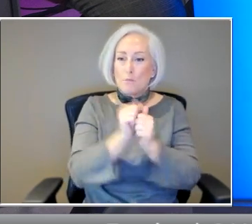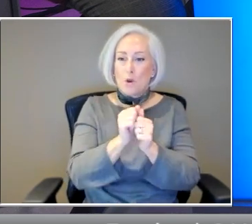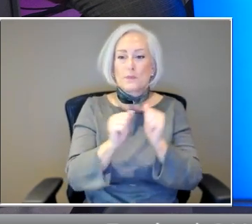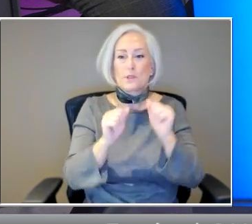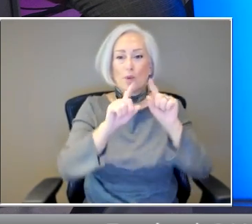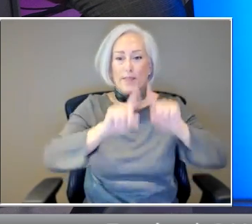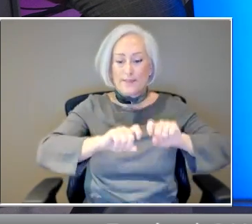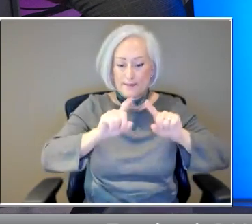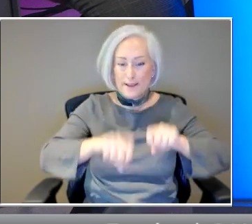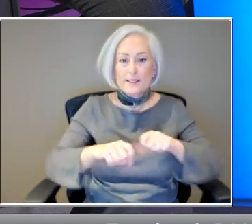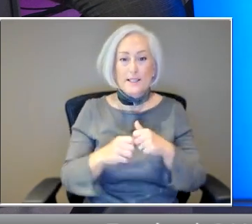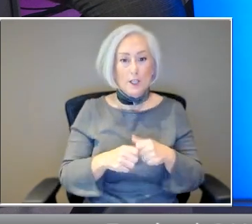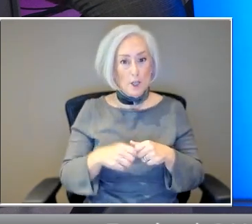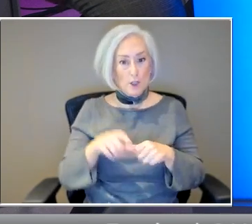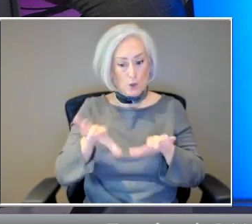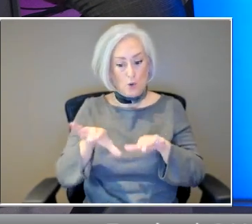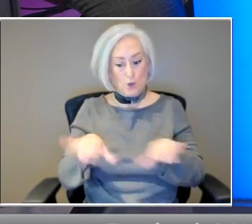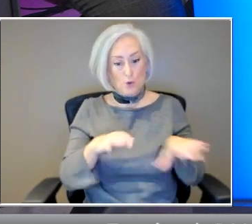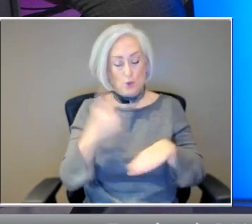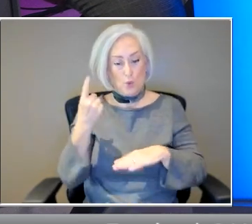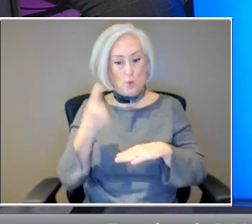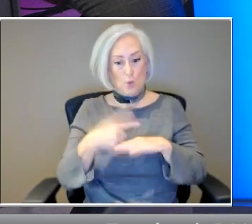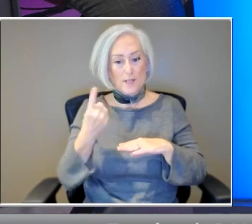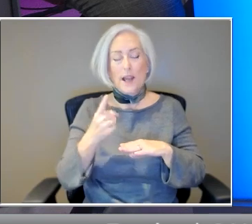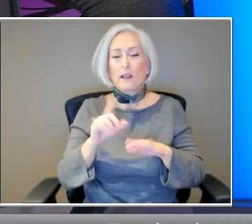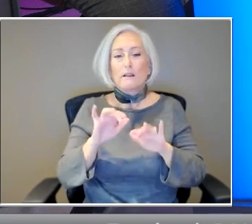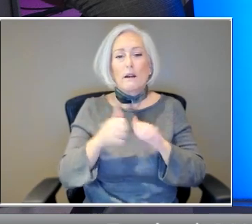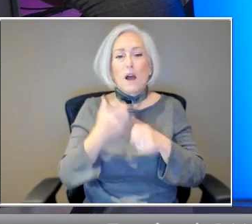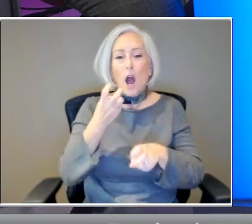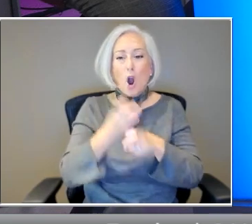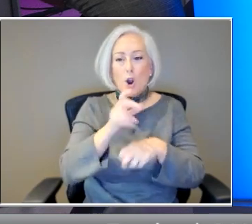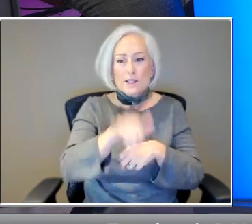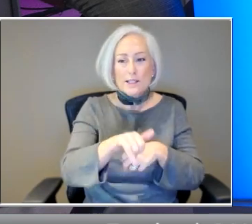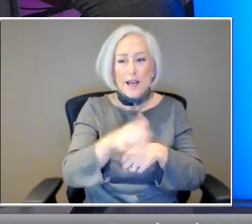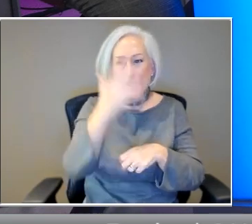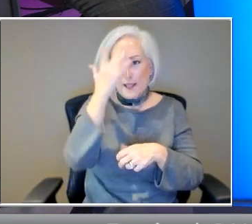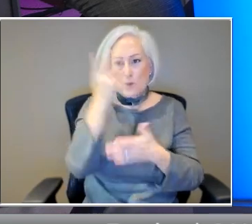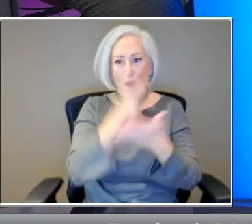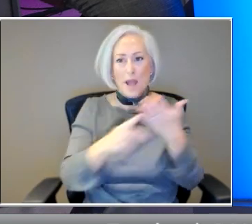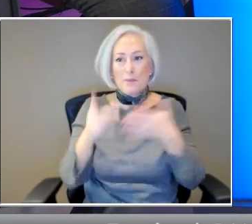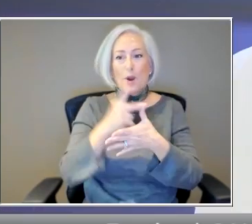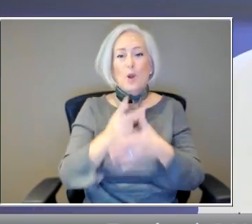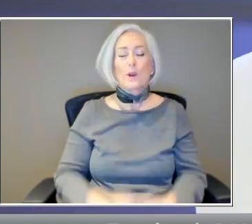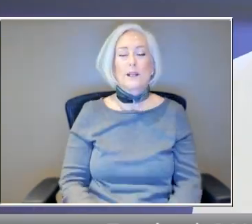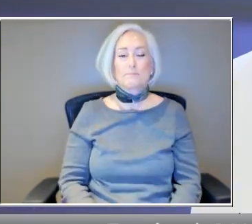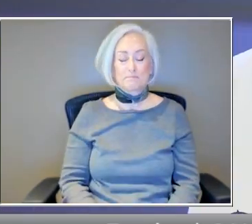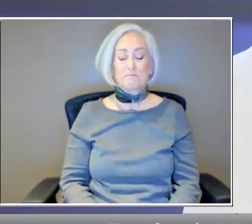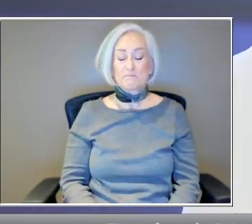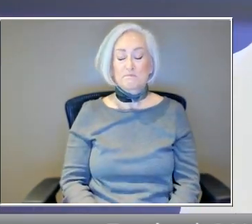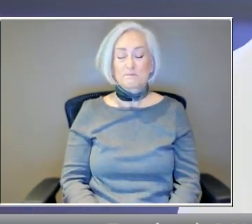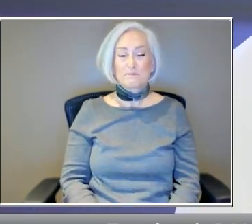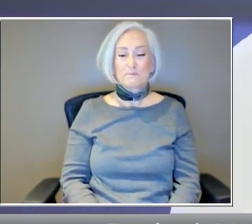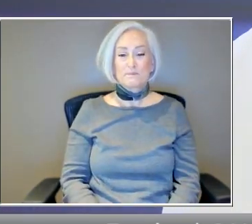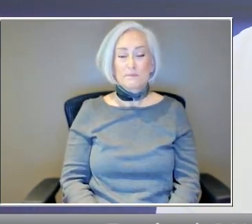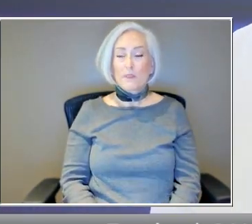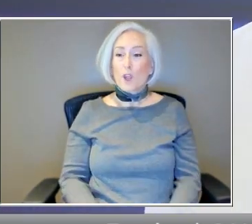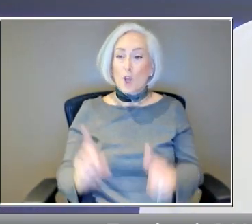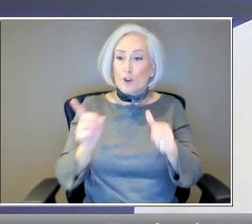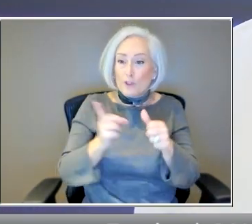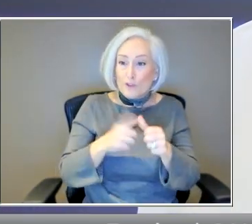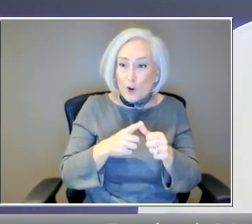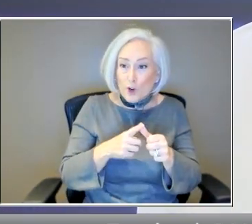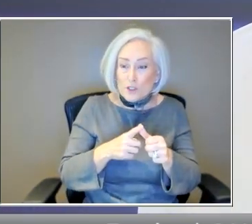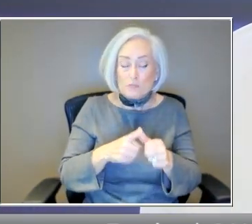day. How hard is that to do, and why is that a priority for you? Great. I mean, so first and foremost, we're not always able